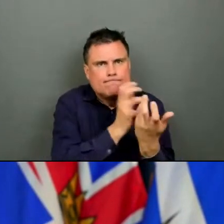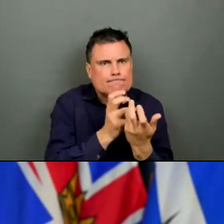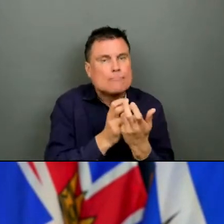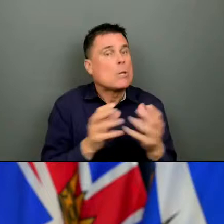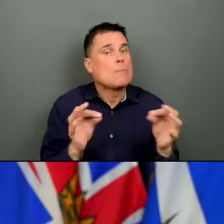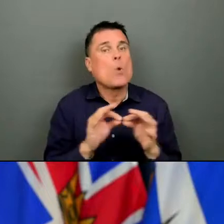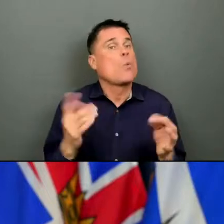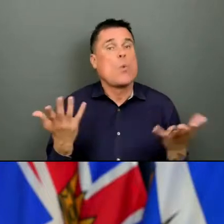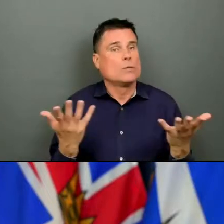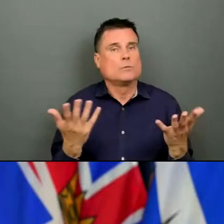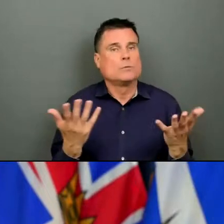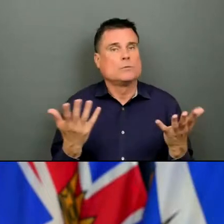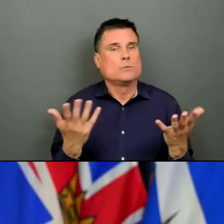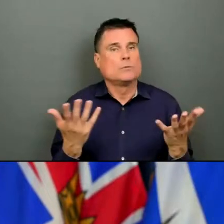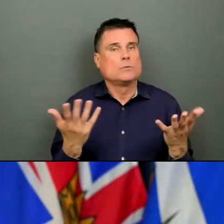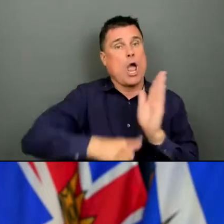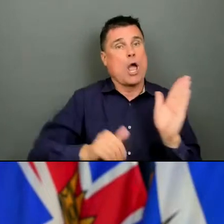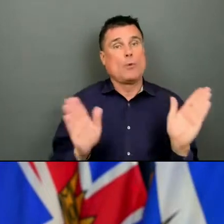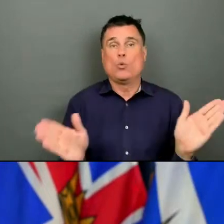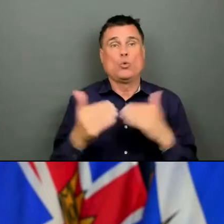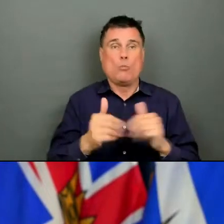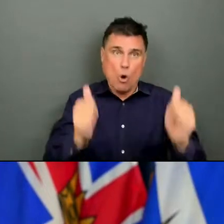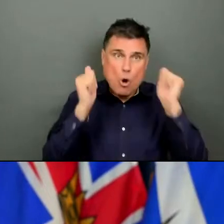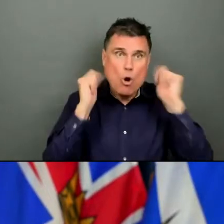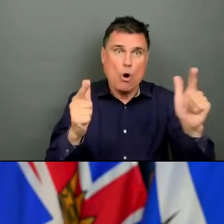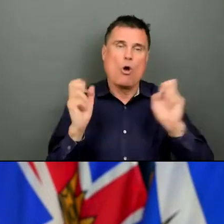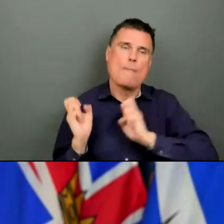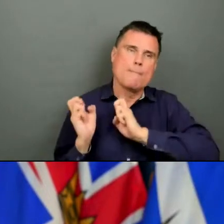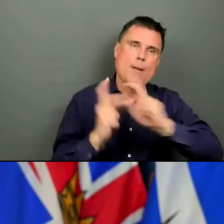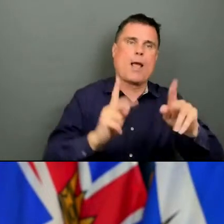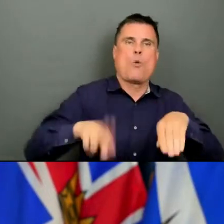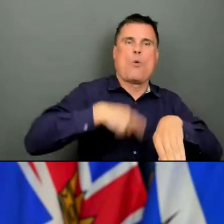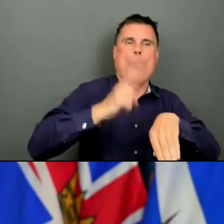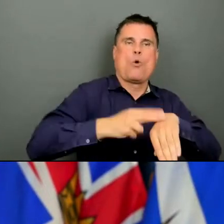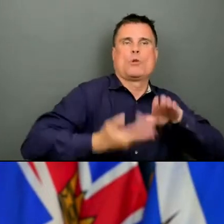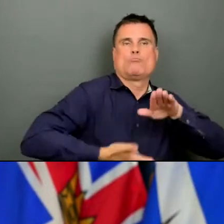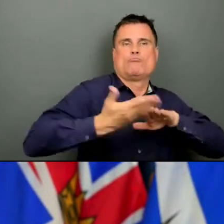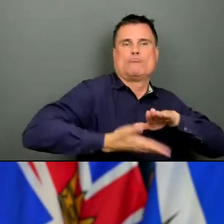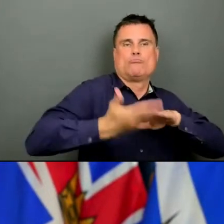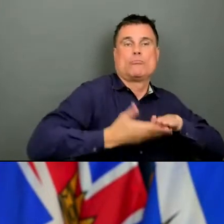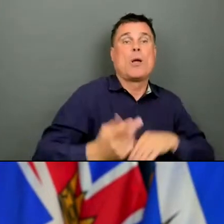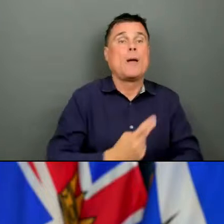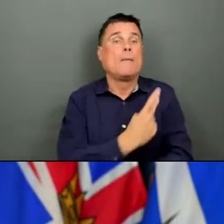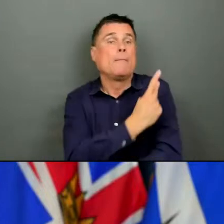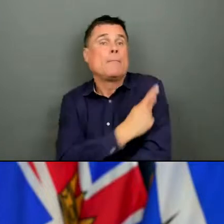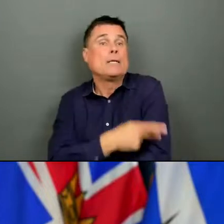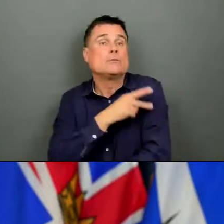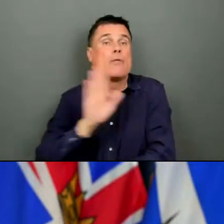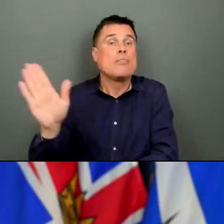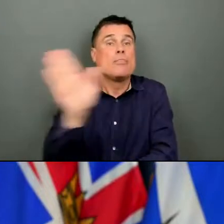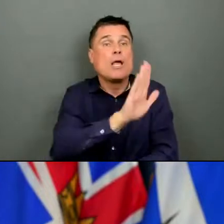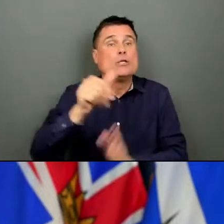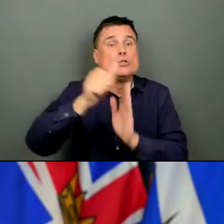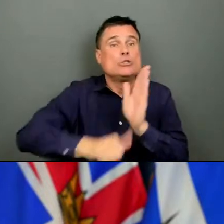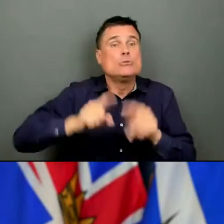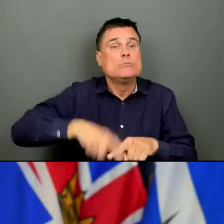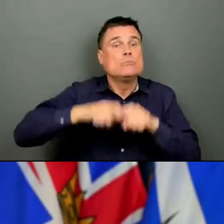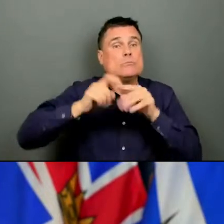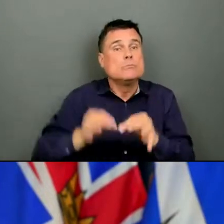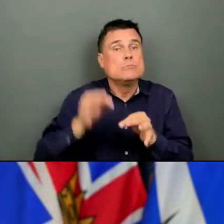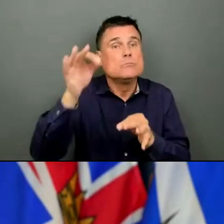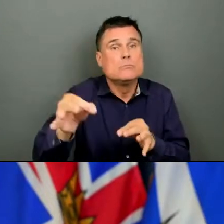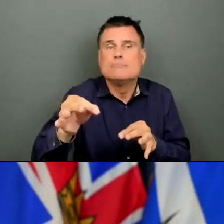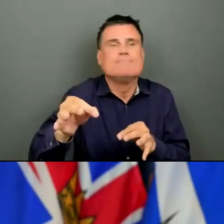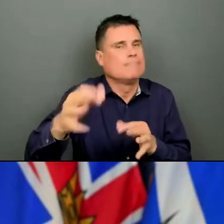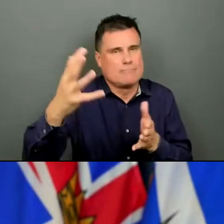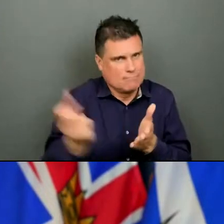steam safely and rapidly. Patients who had their surgeries postponed in the past few weeks are, I think, in the very best hands, and